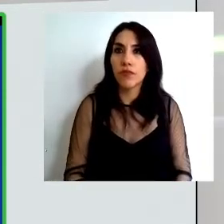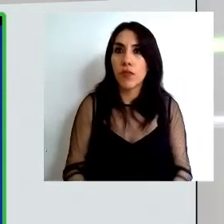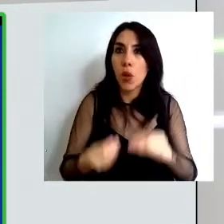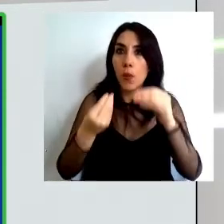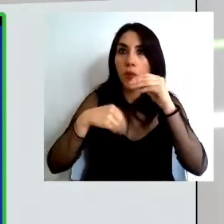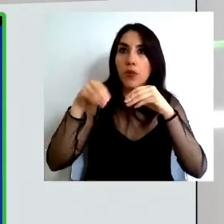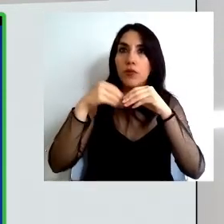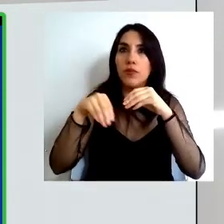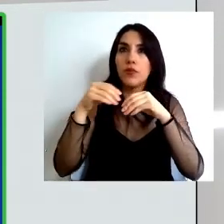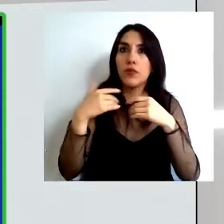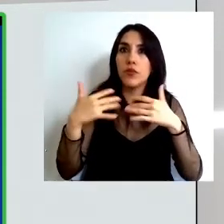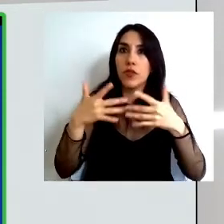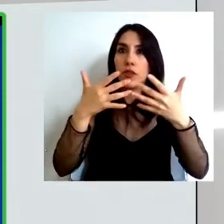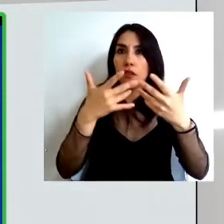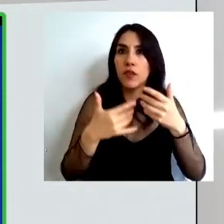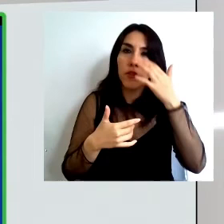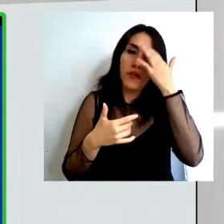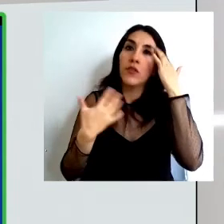beside this,